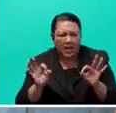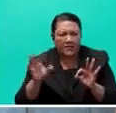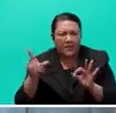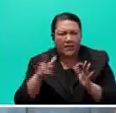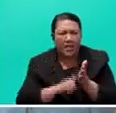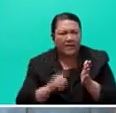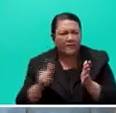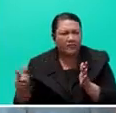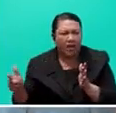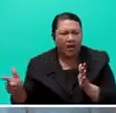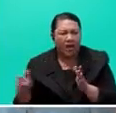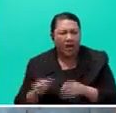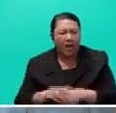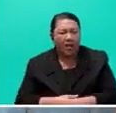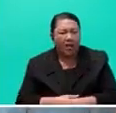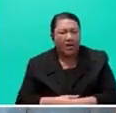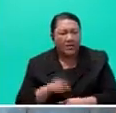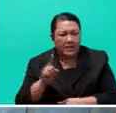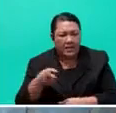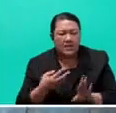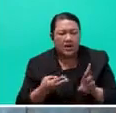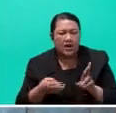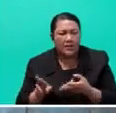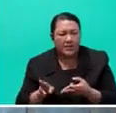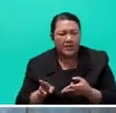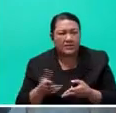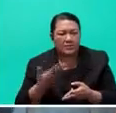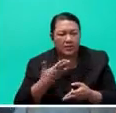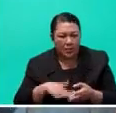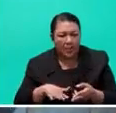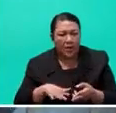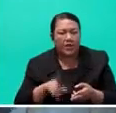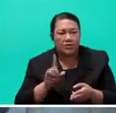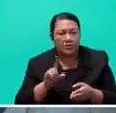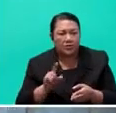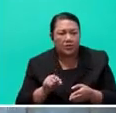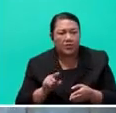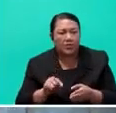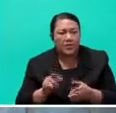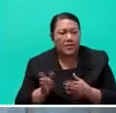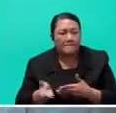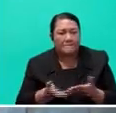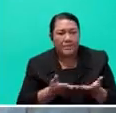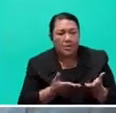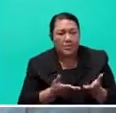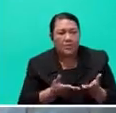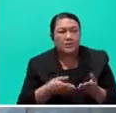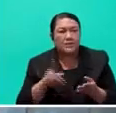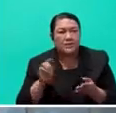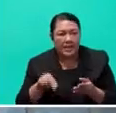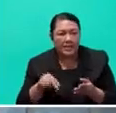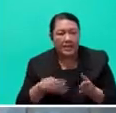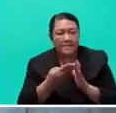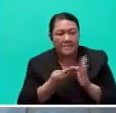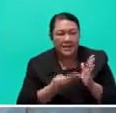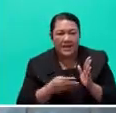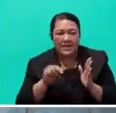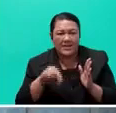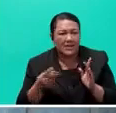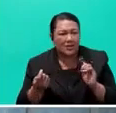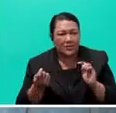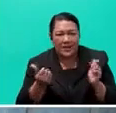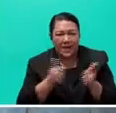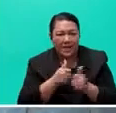These are some of the recommendations that we were actually working on to bring before the Parliament that this bill needs to be amended.